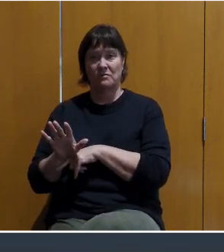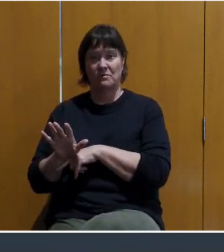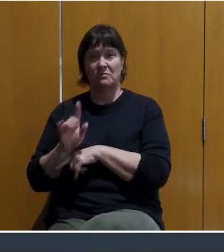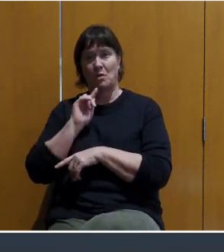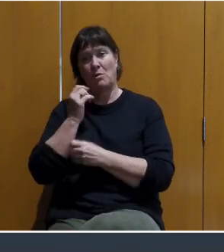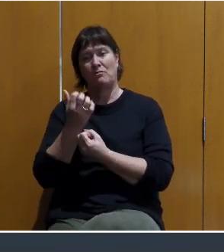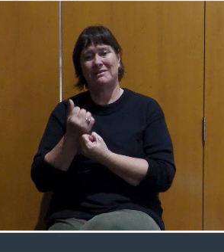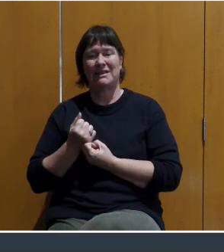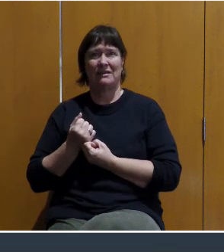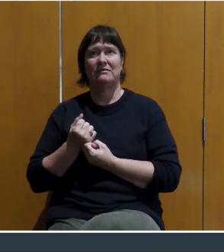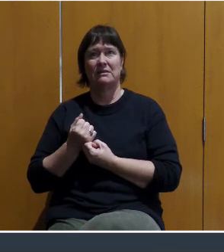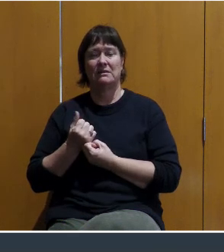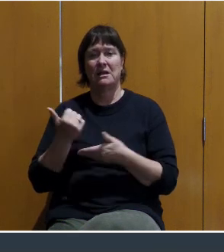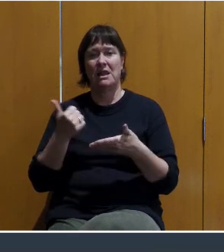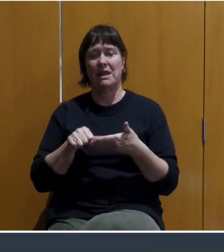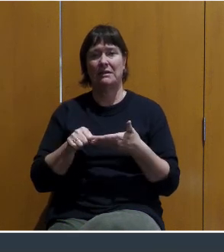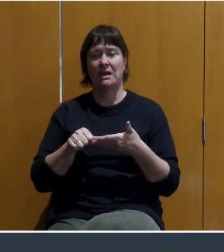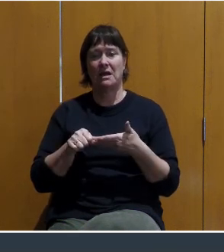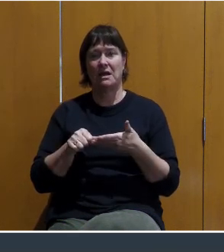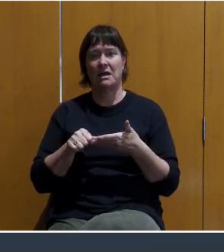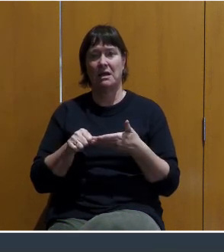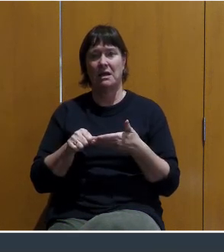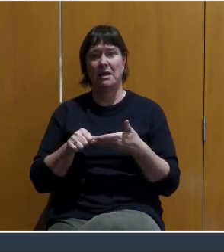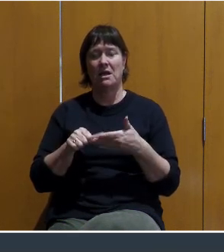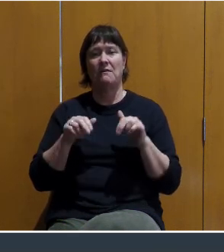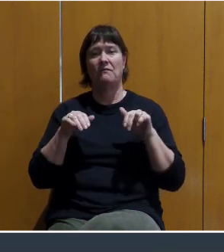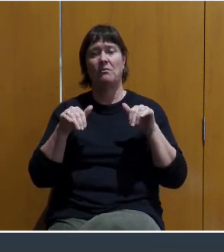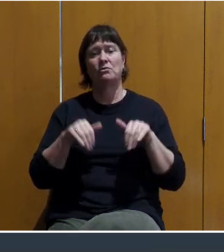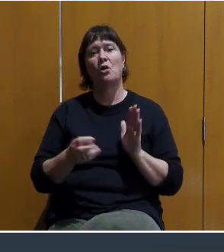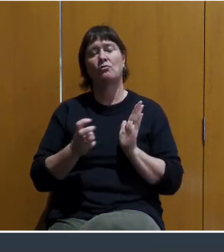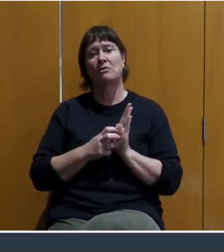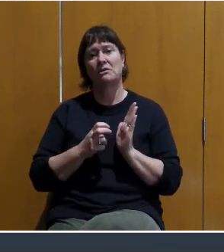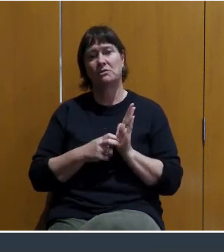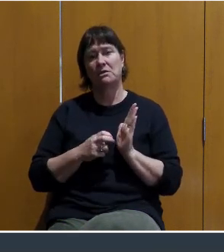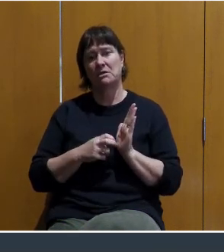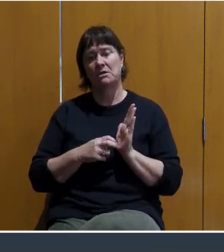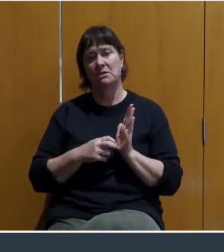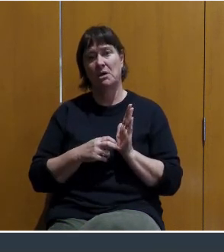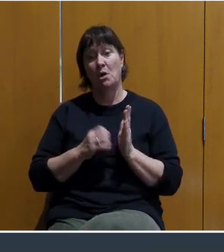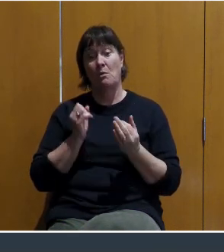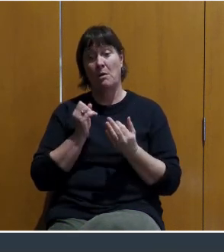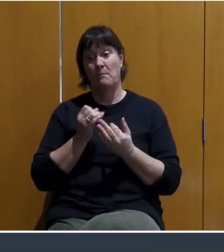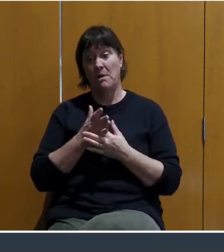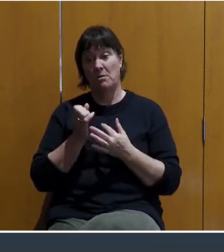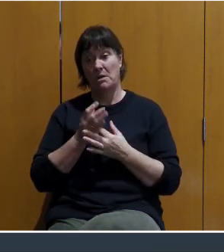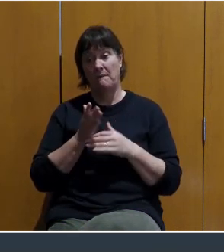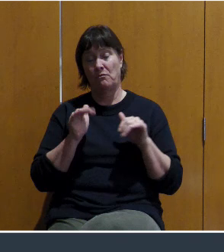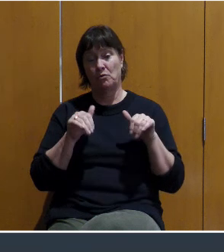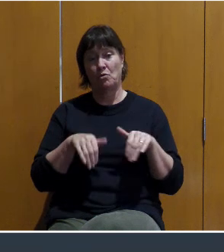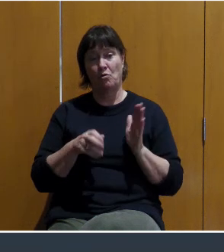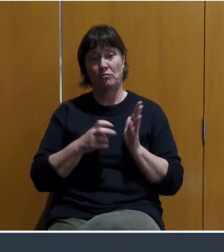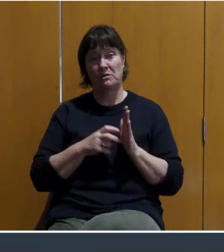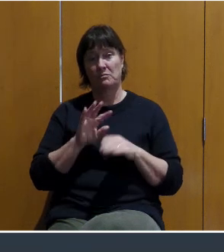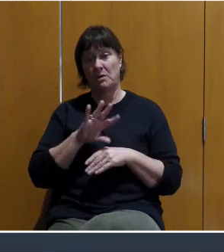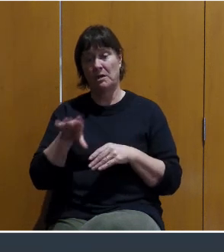received, some of them would have received a letter from the dog registration, because when we sent the mail out for the dog registration, we included